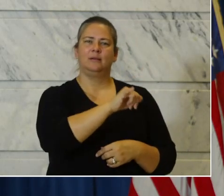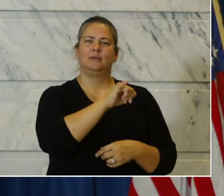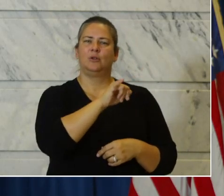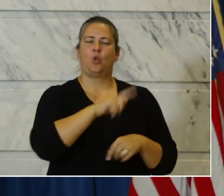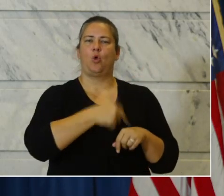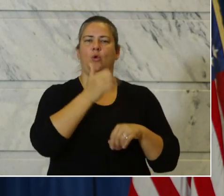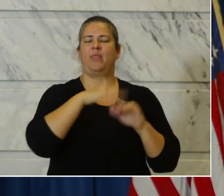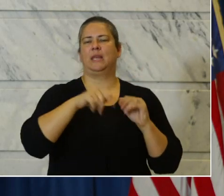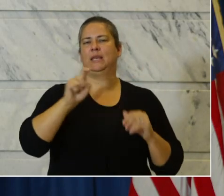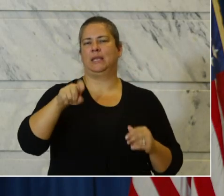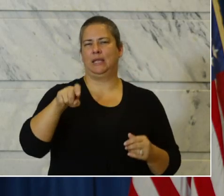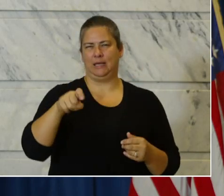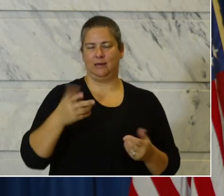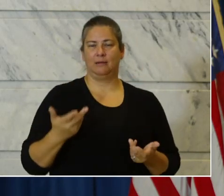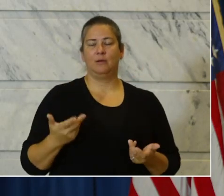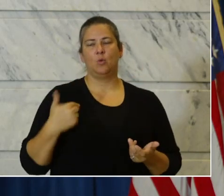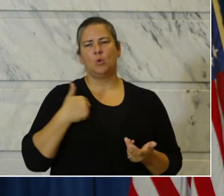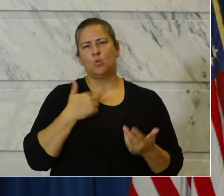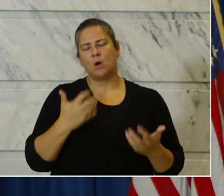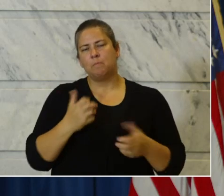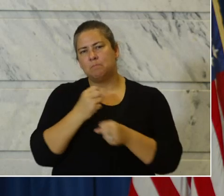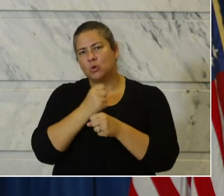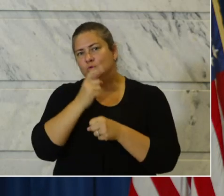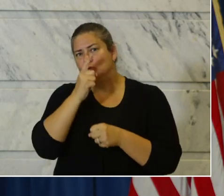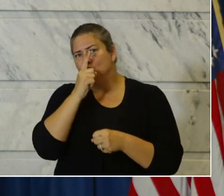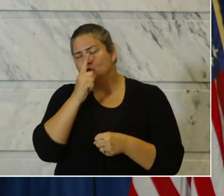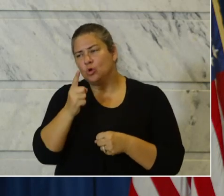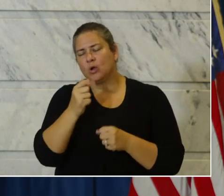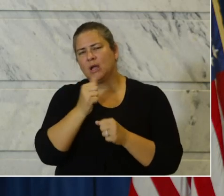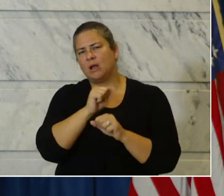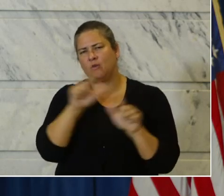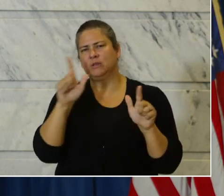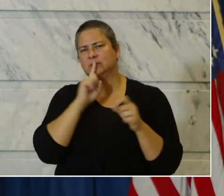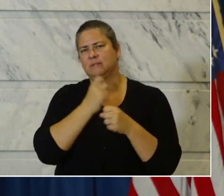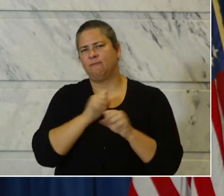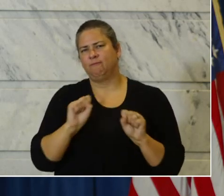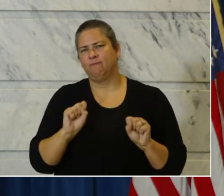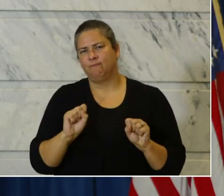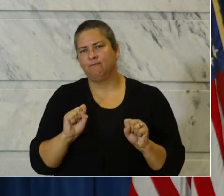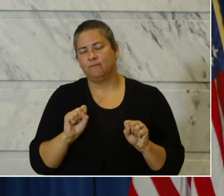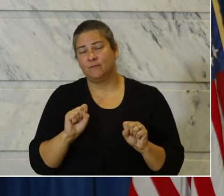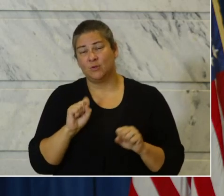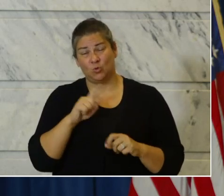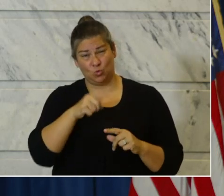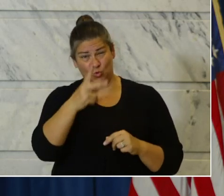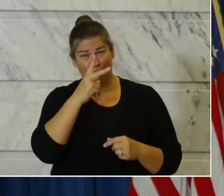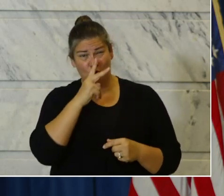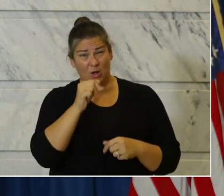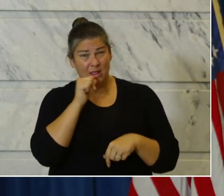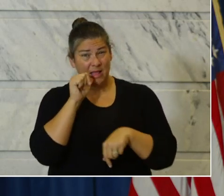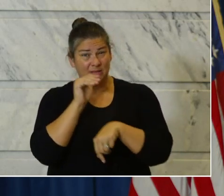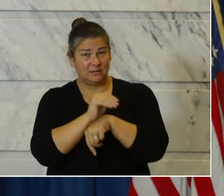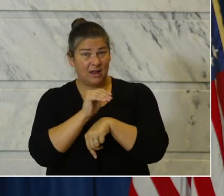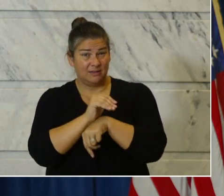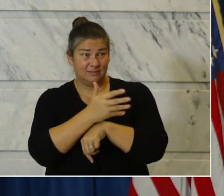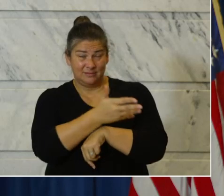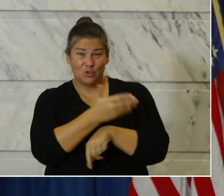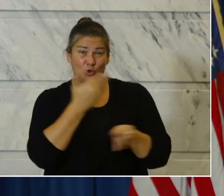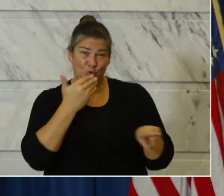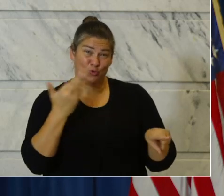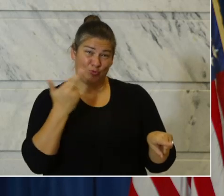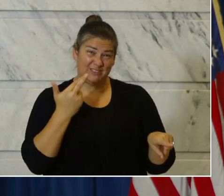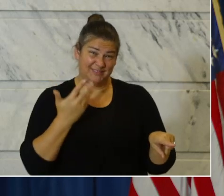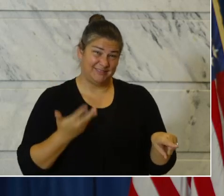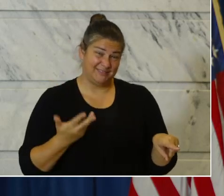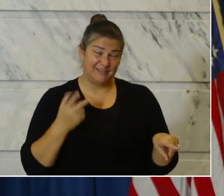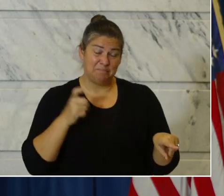necessary. But at the same time, we want to make sure that everybody's safe. And we saw last night good reasons for